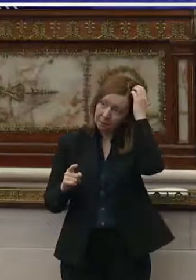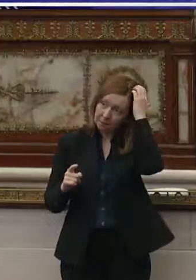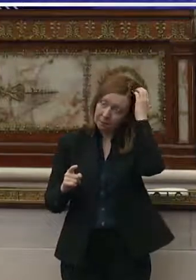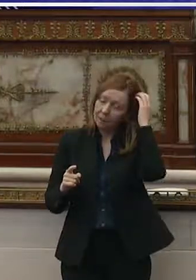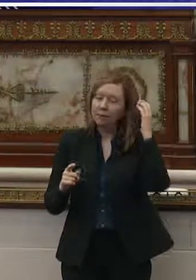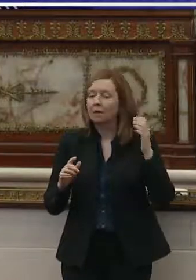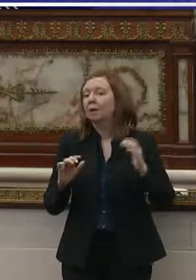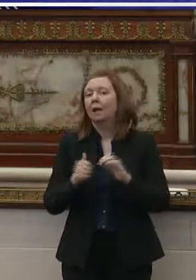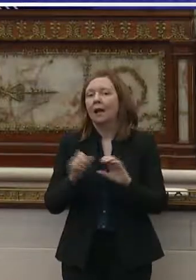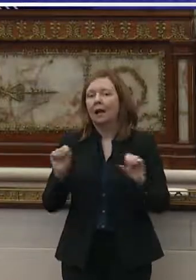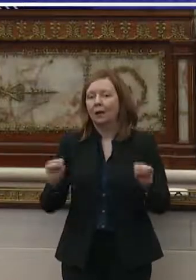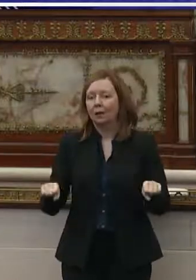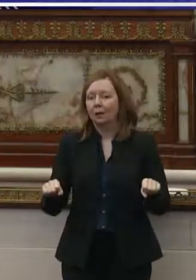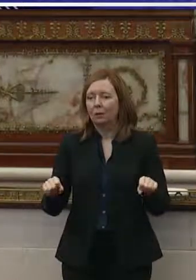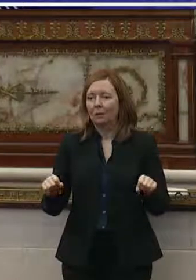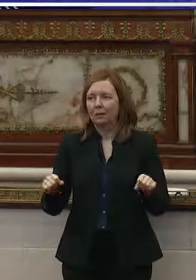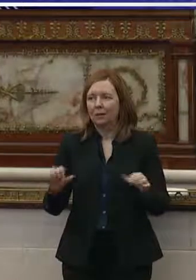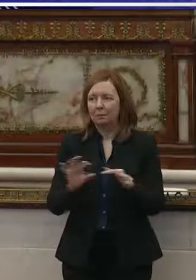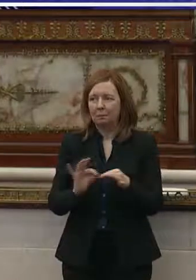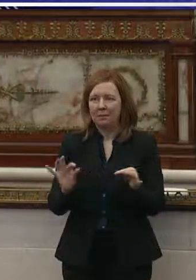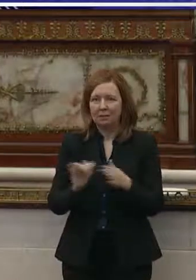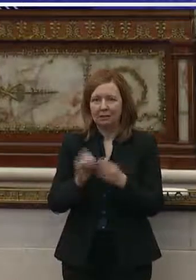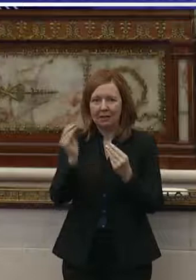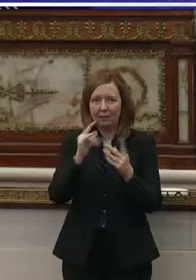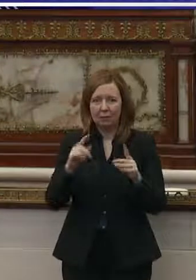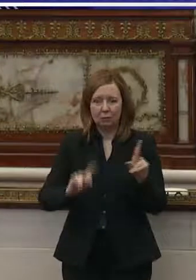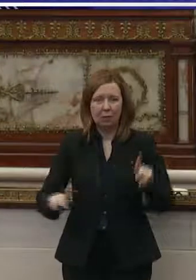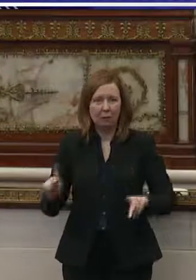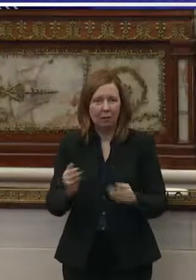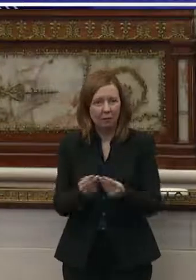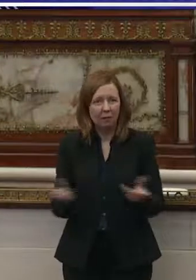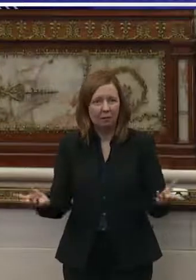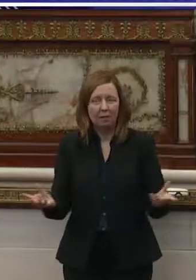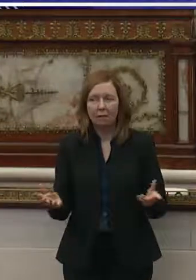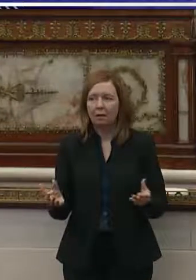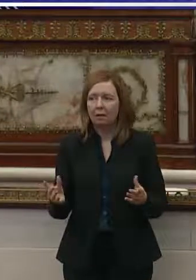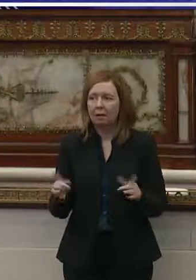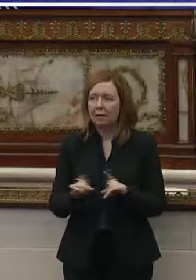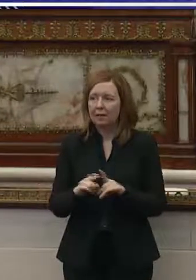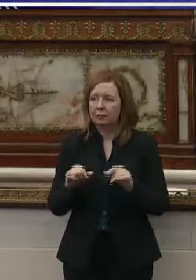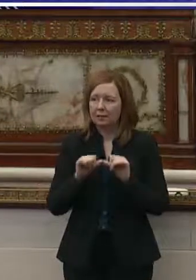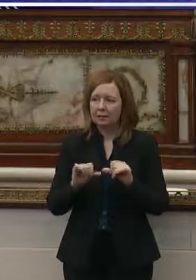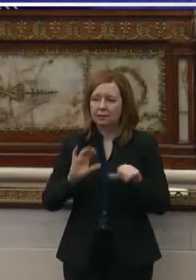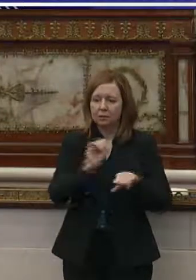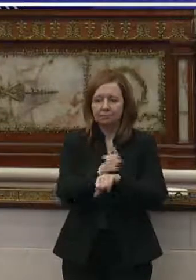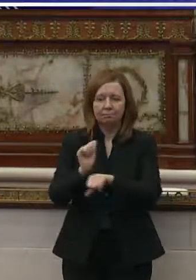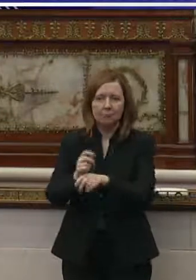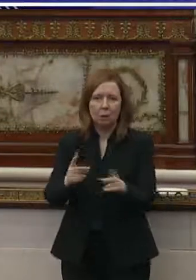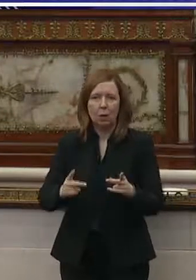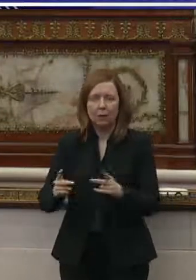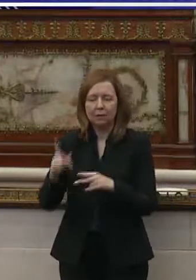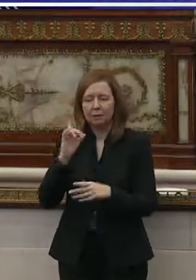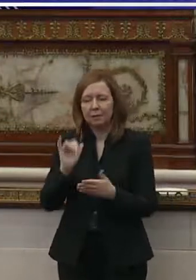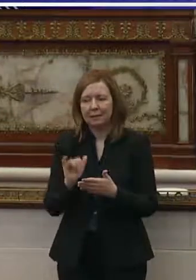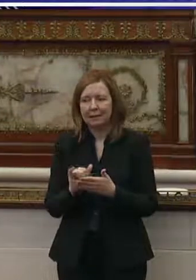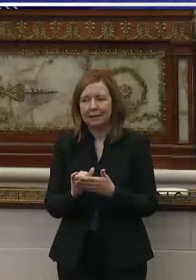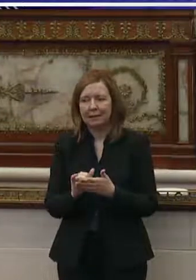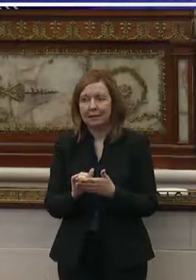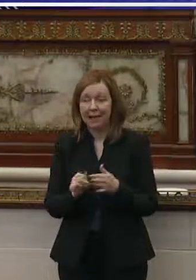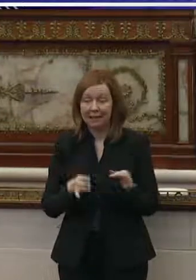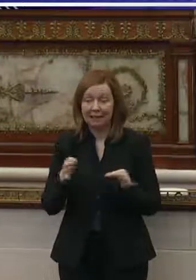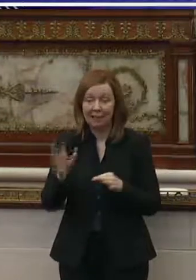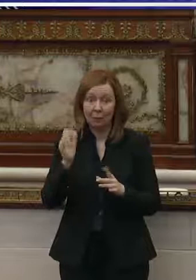about ways of messaging that information to constituents as you continue to roll out these locations? Because that delay